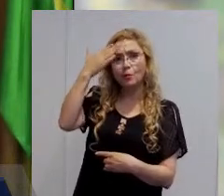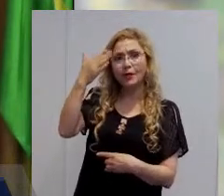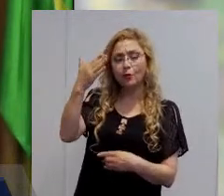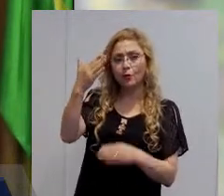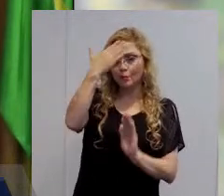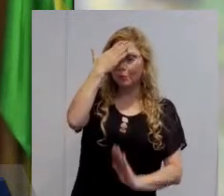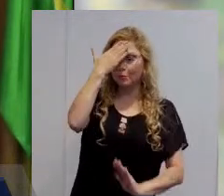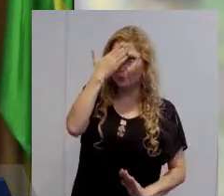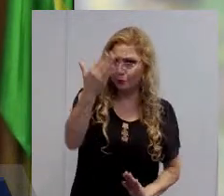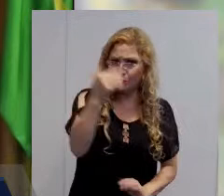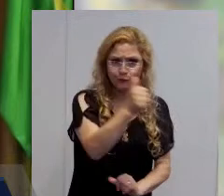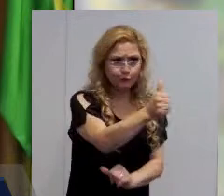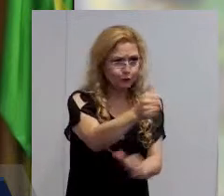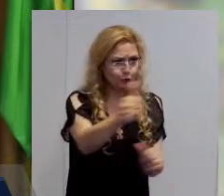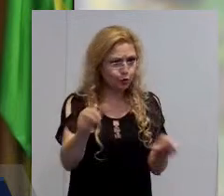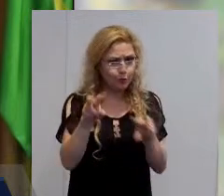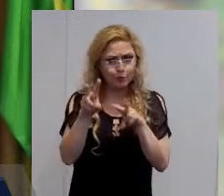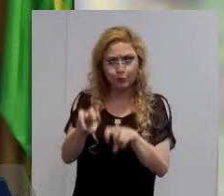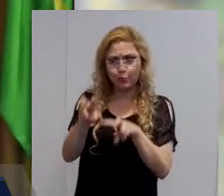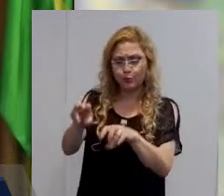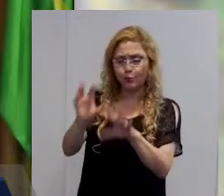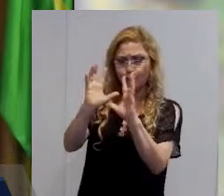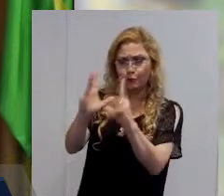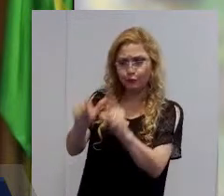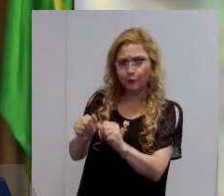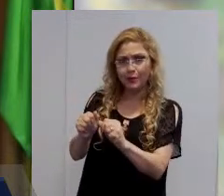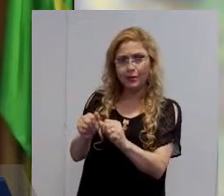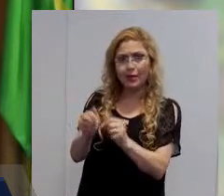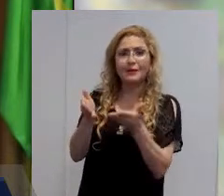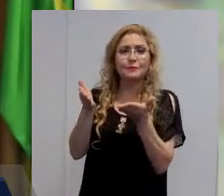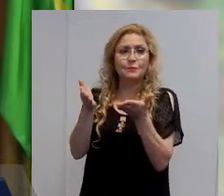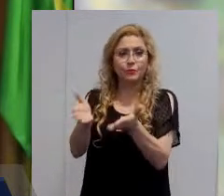an excellent example. We have